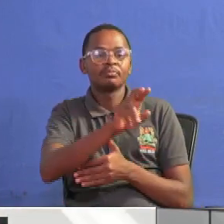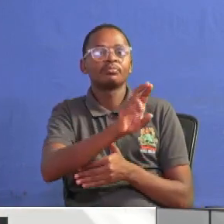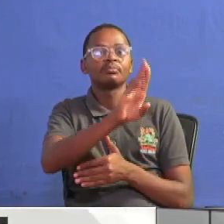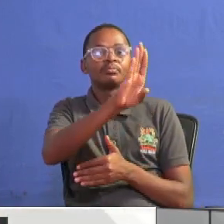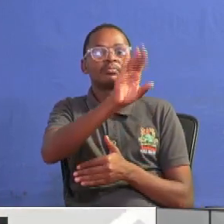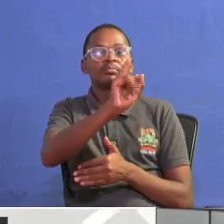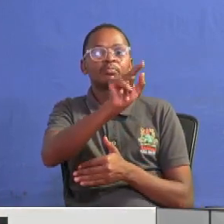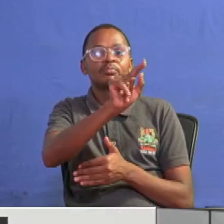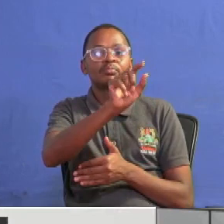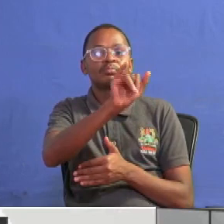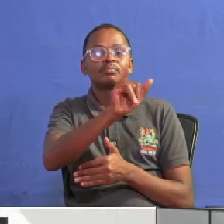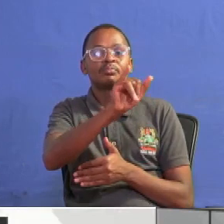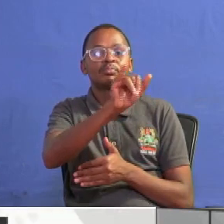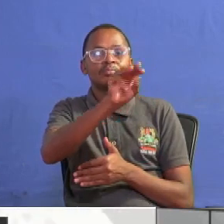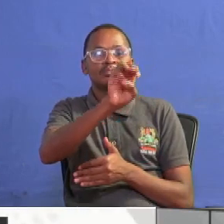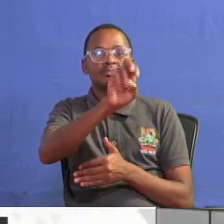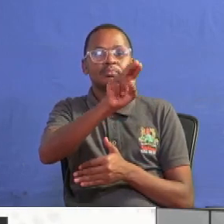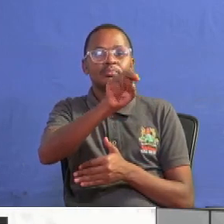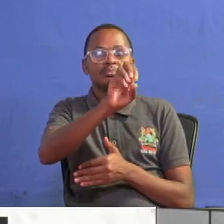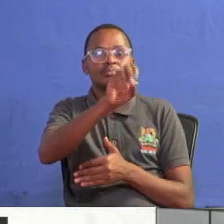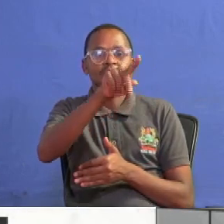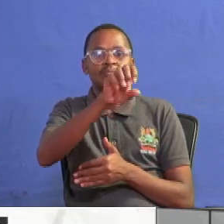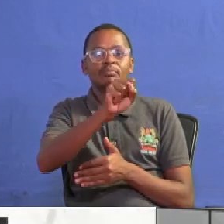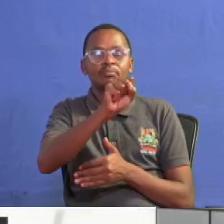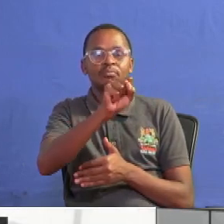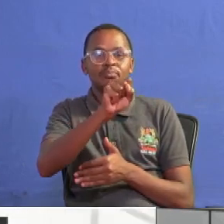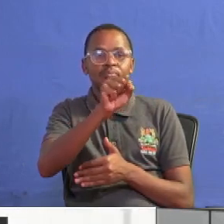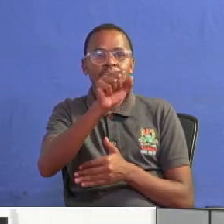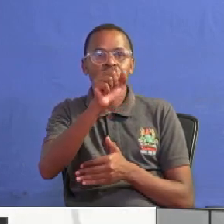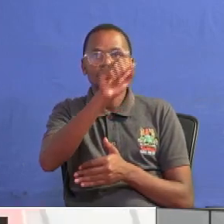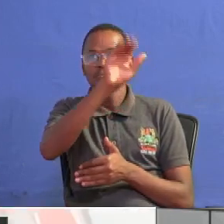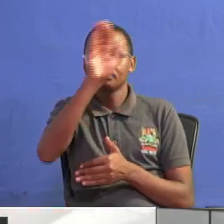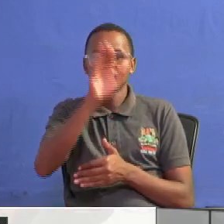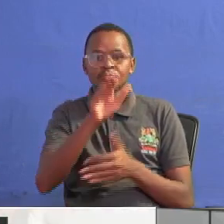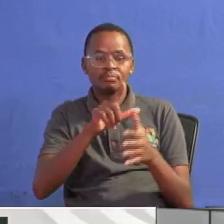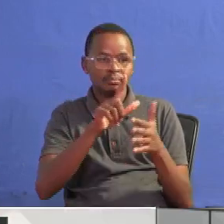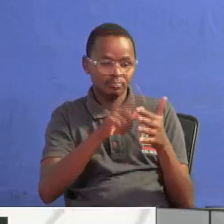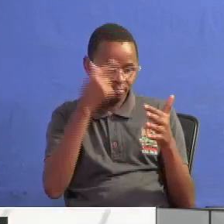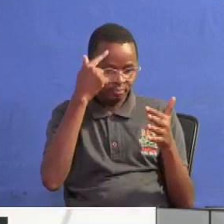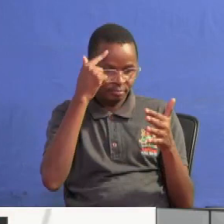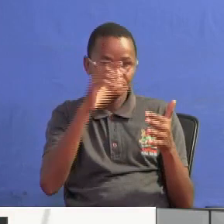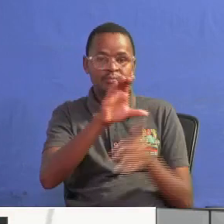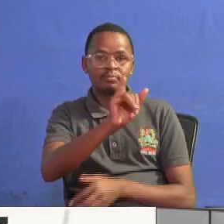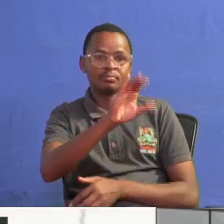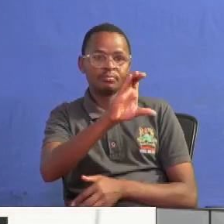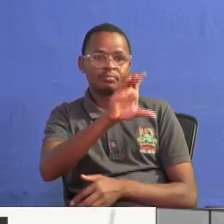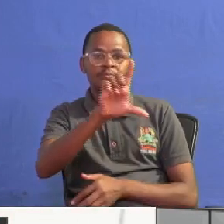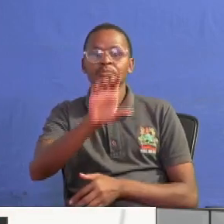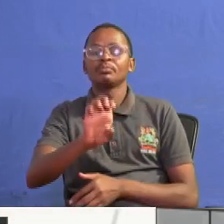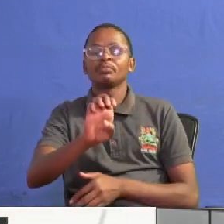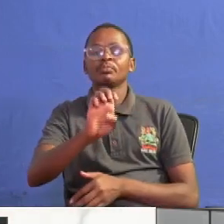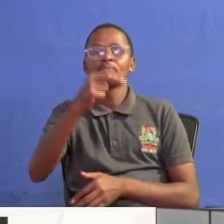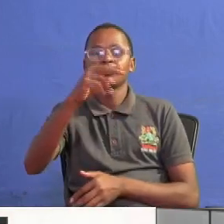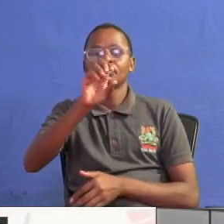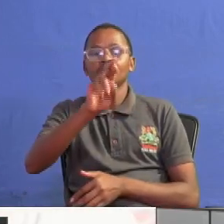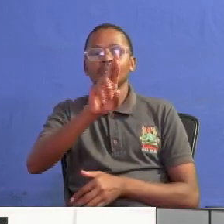the way to when a woman goes through menopause, they go through hormonal changes. Every month they are going through their cycles, and through this cycle the hormones